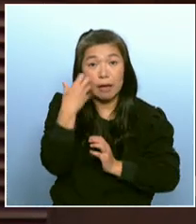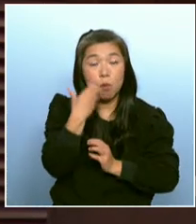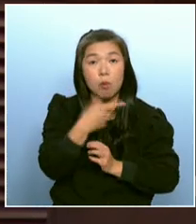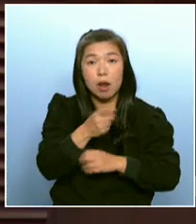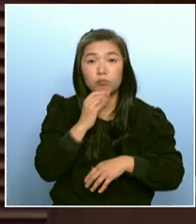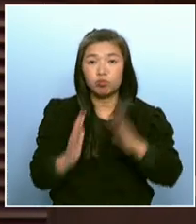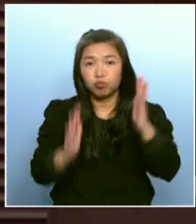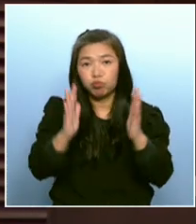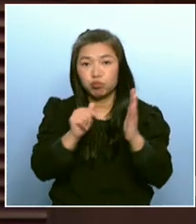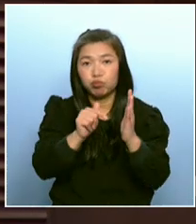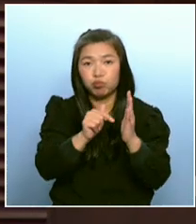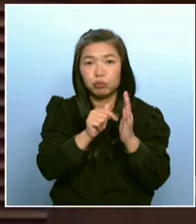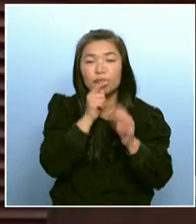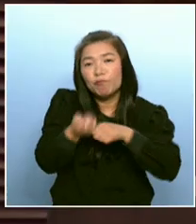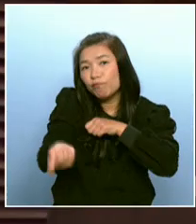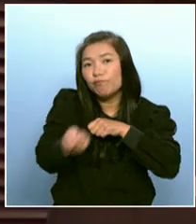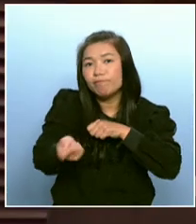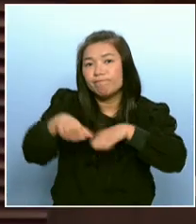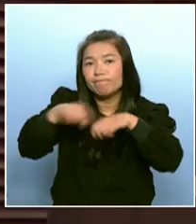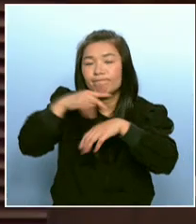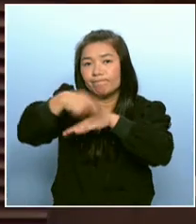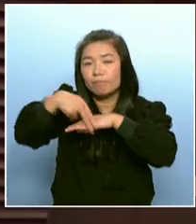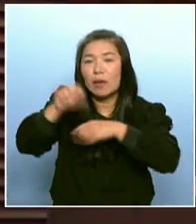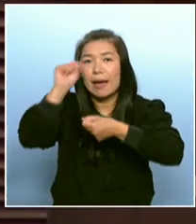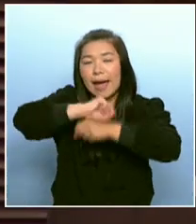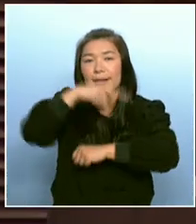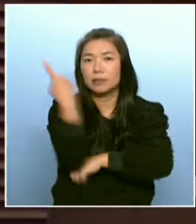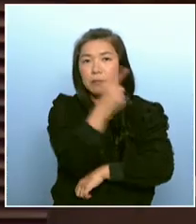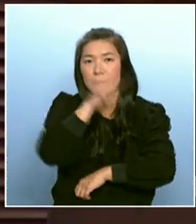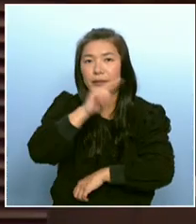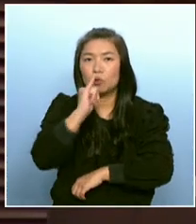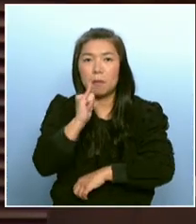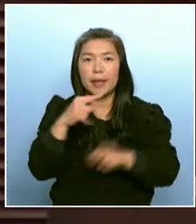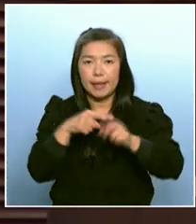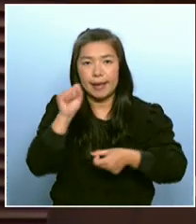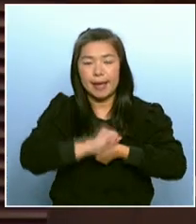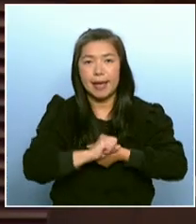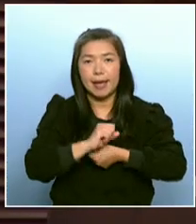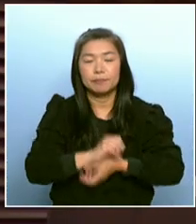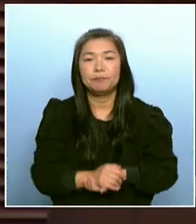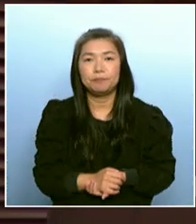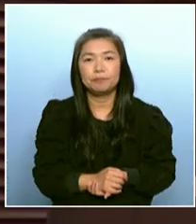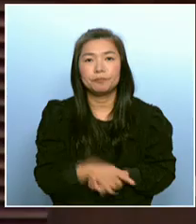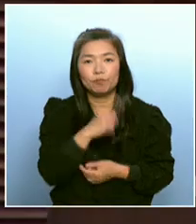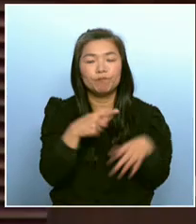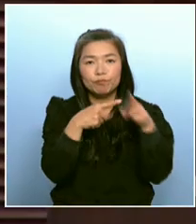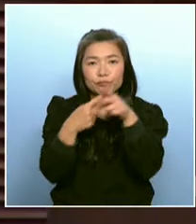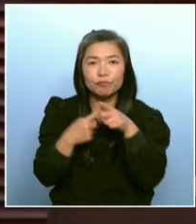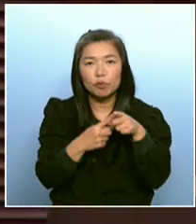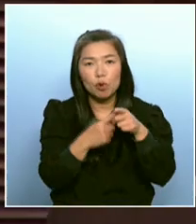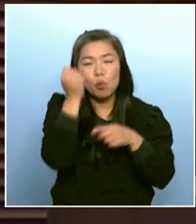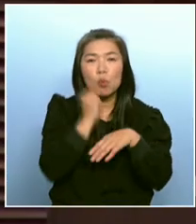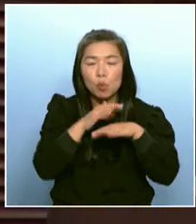supply. And the Hong Kong Housing Society is responsible for developing, constructing, and managing the public